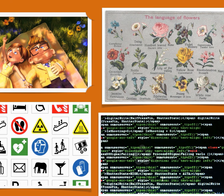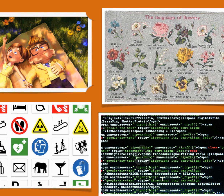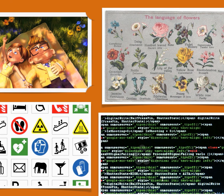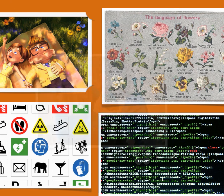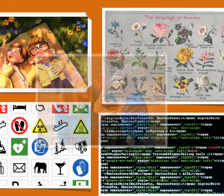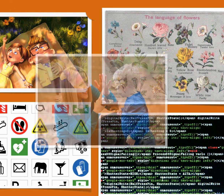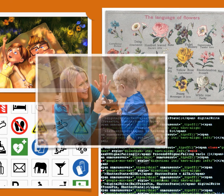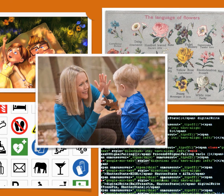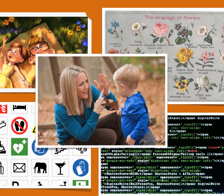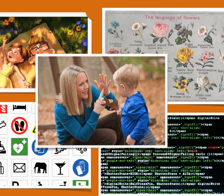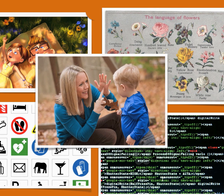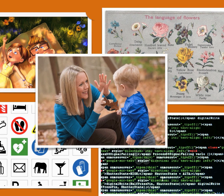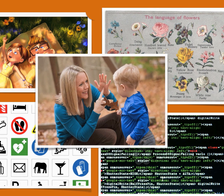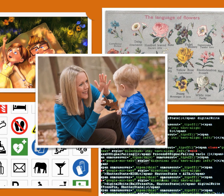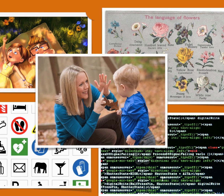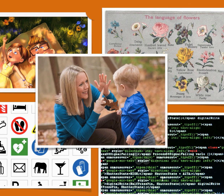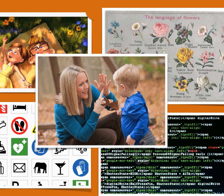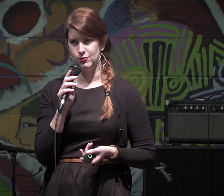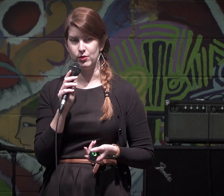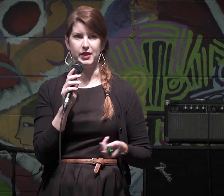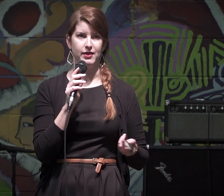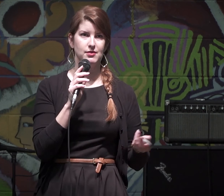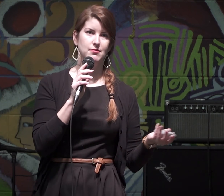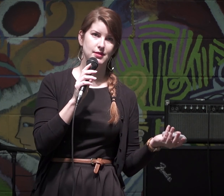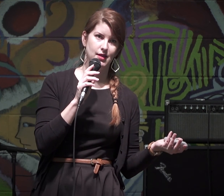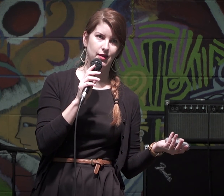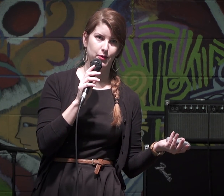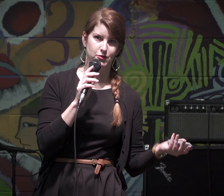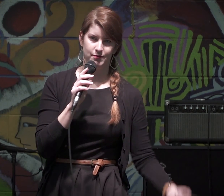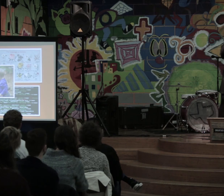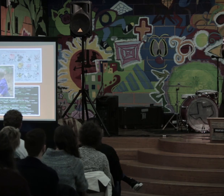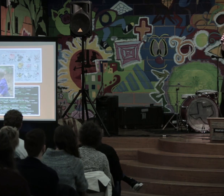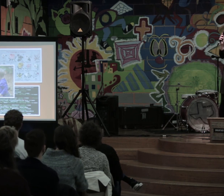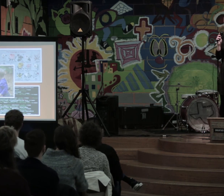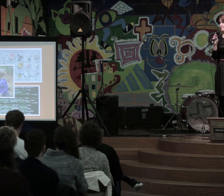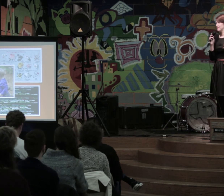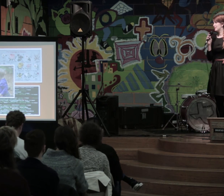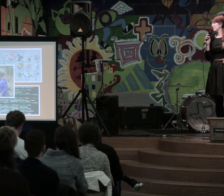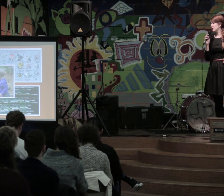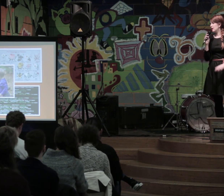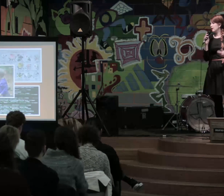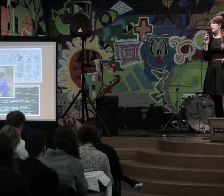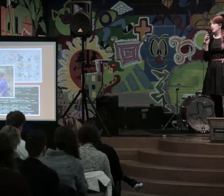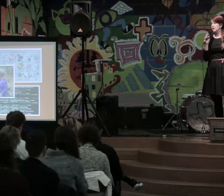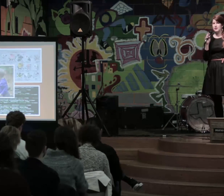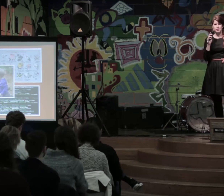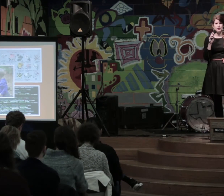cool. We also have sign language, or in my case, sign language. So